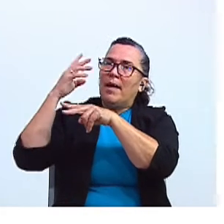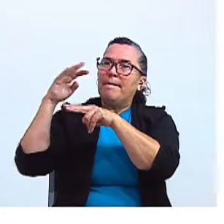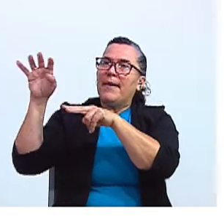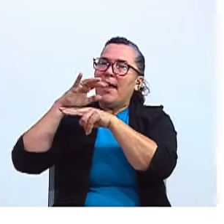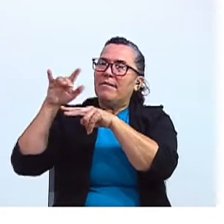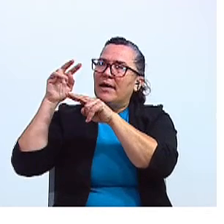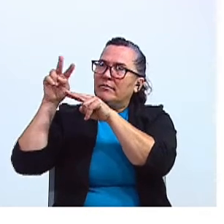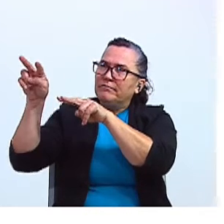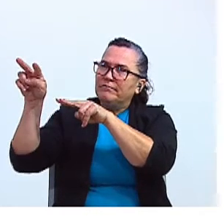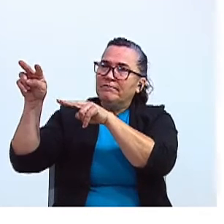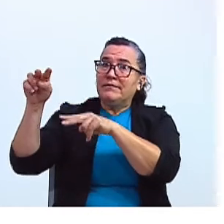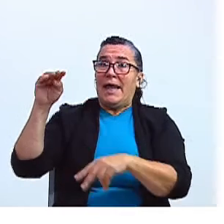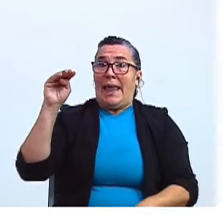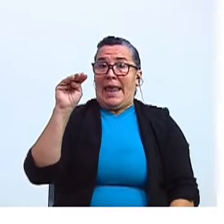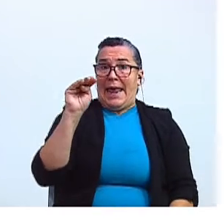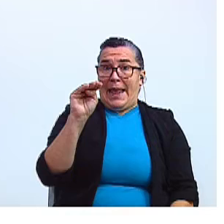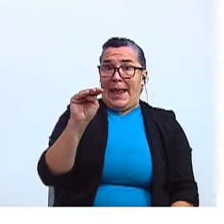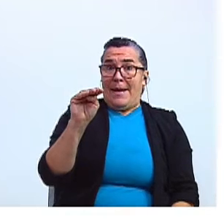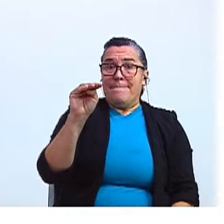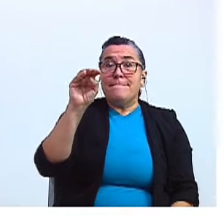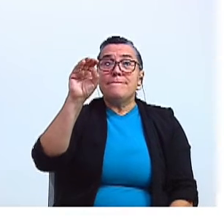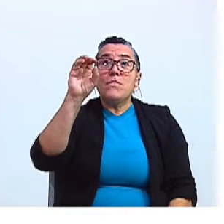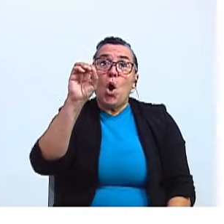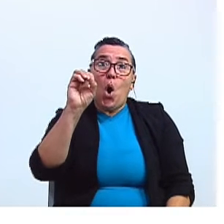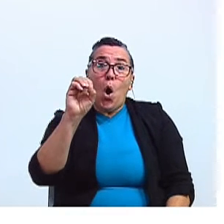it with me.